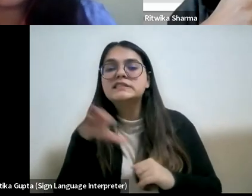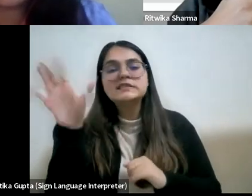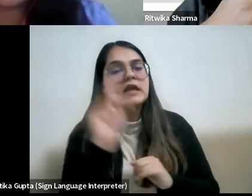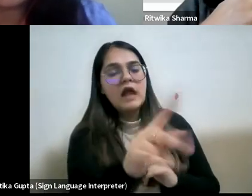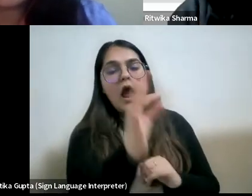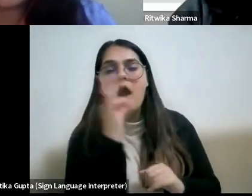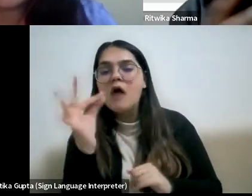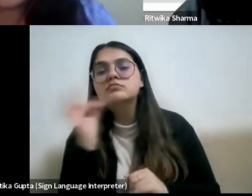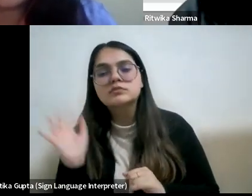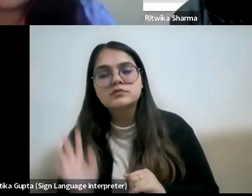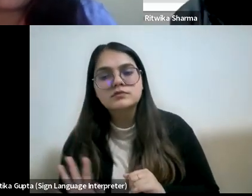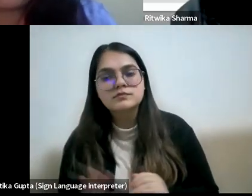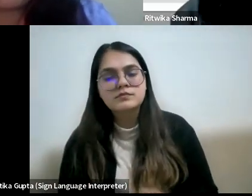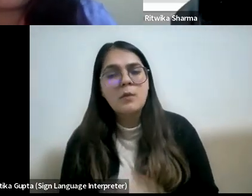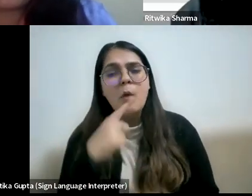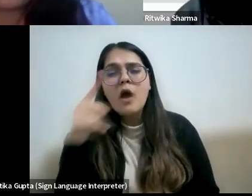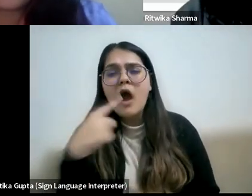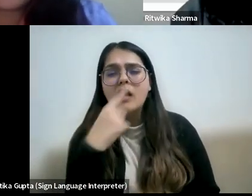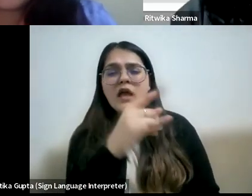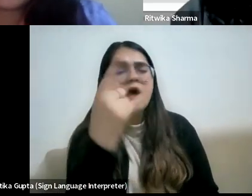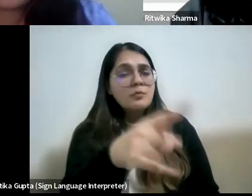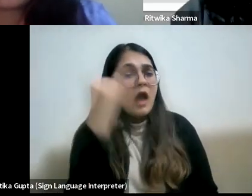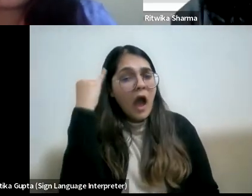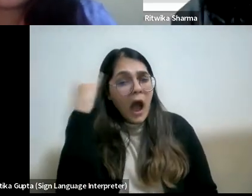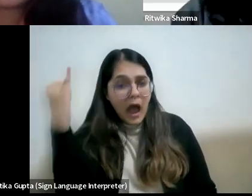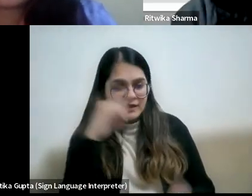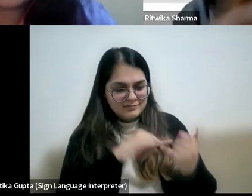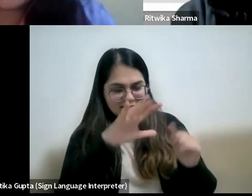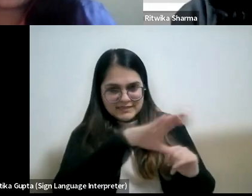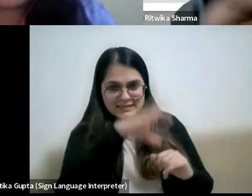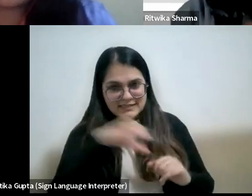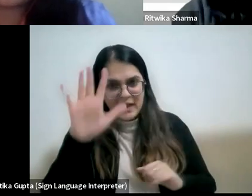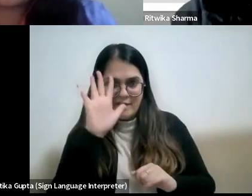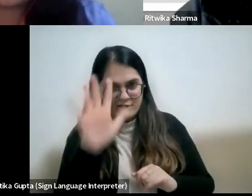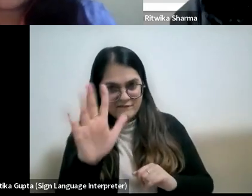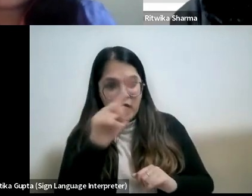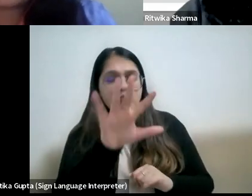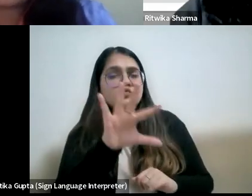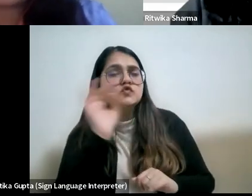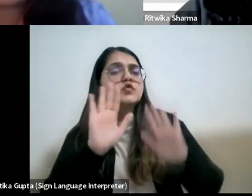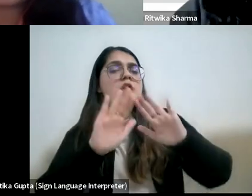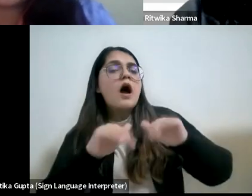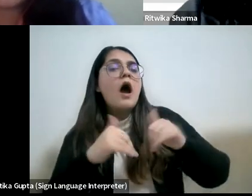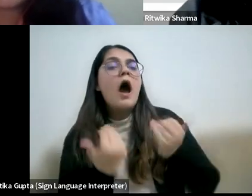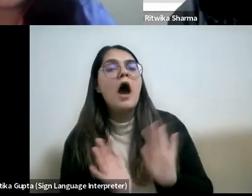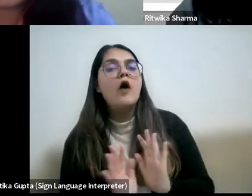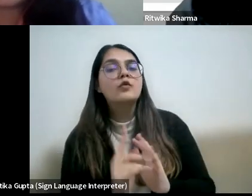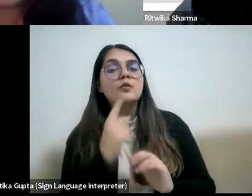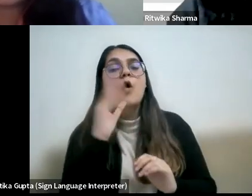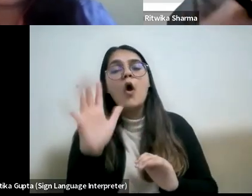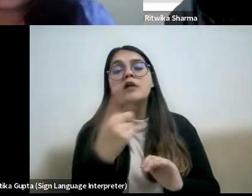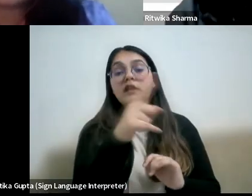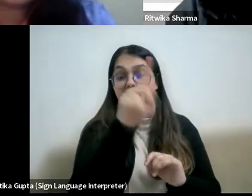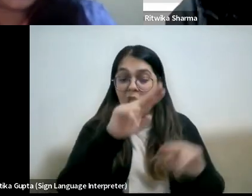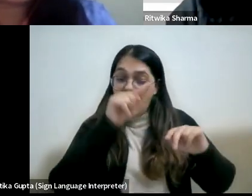So what idea went behind this selection of states, or more accurately, what idea went behind selecting certain cities within